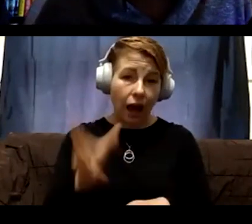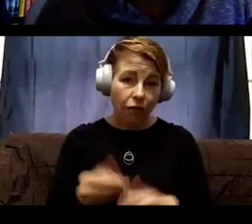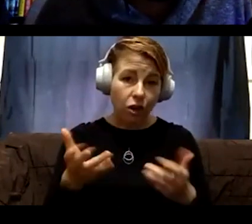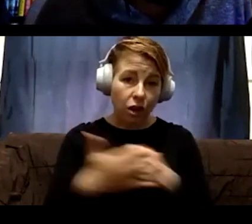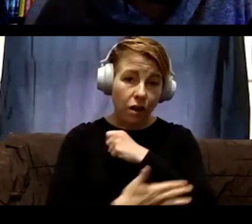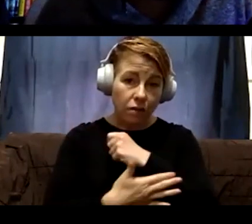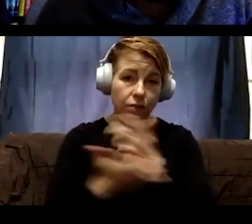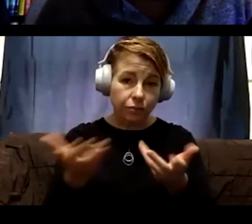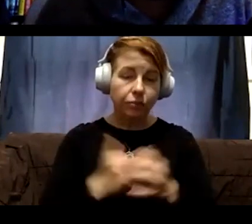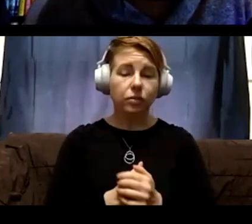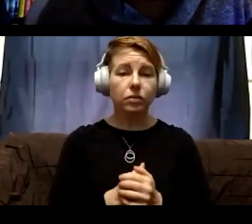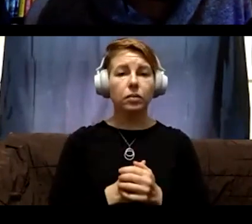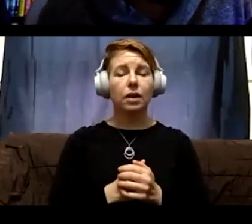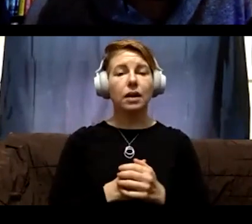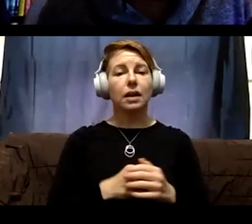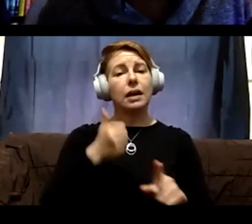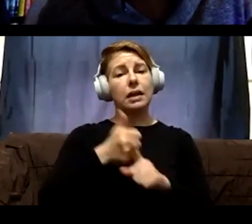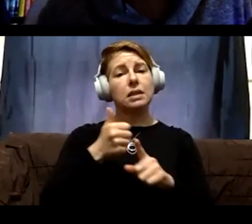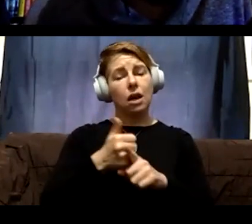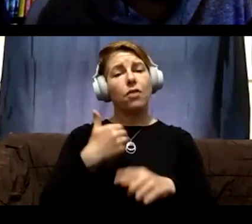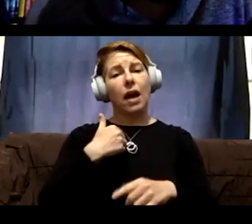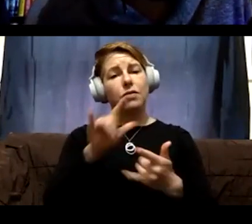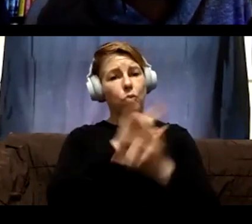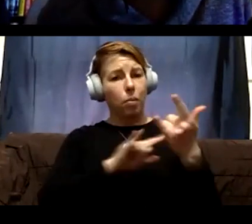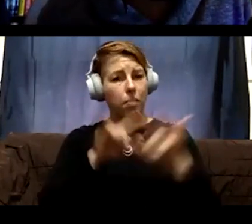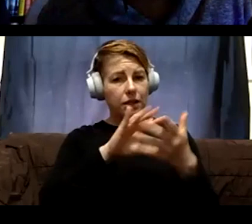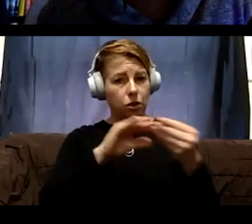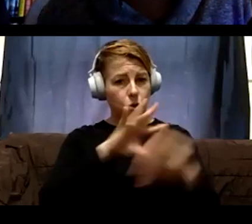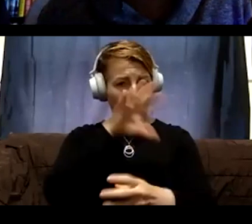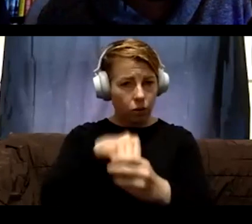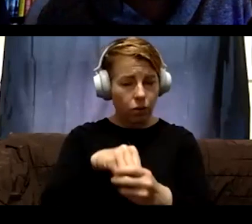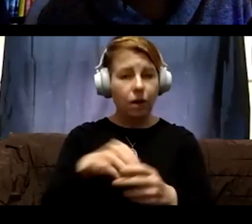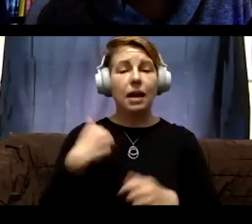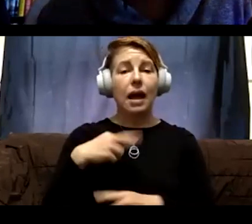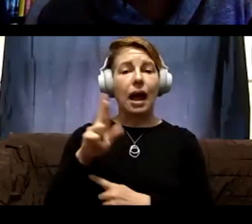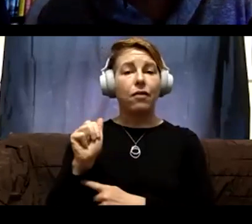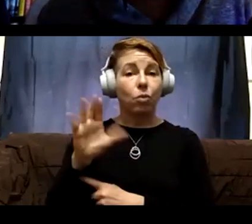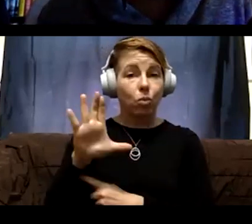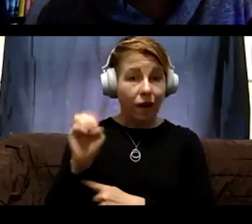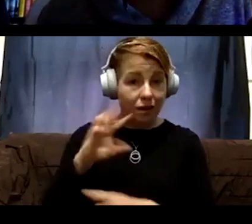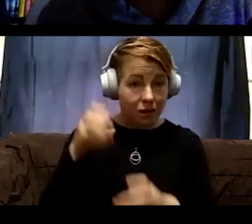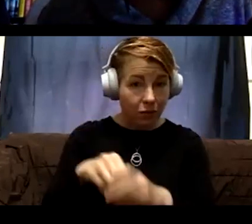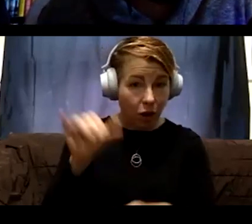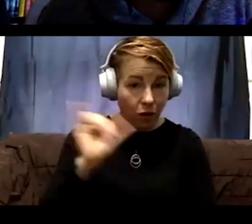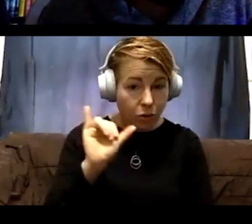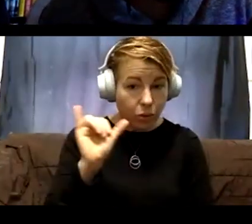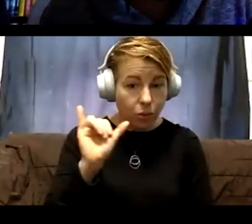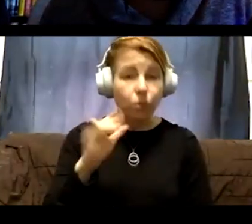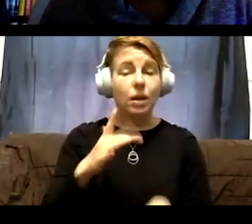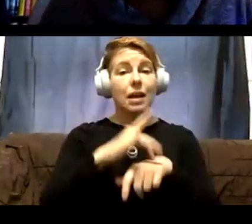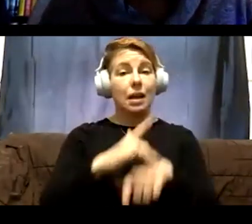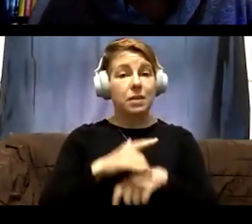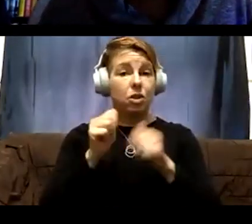of a romantic adventure story rests themes of race and the obsession with physiognomy, incest, and racial